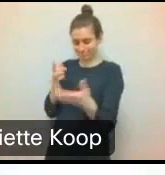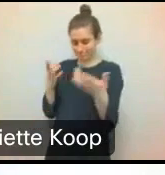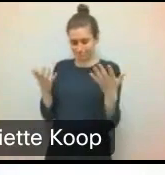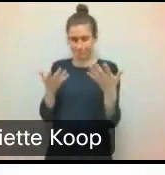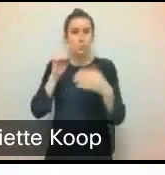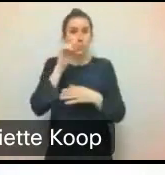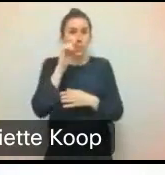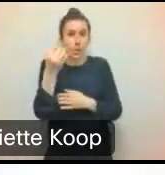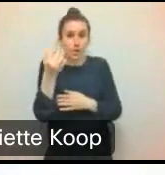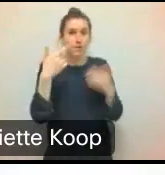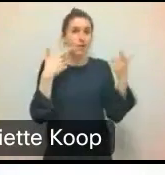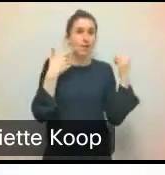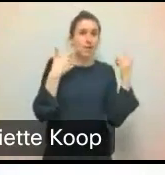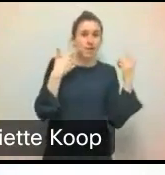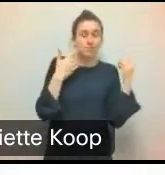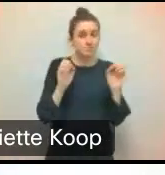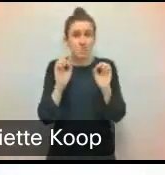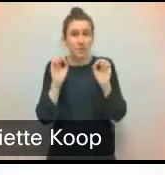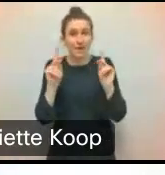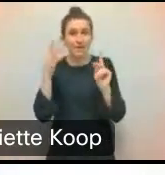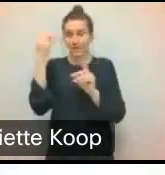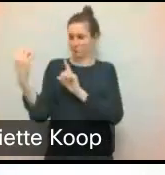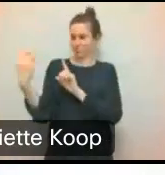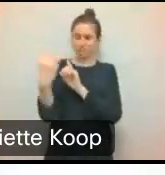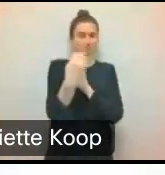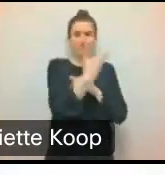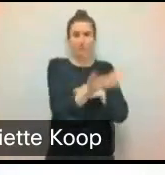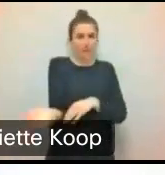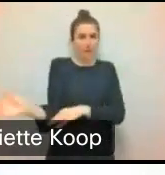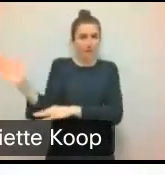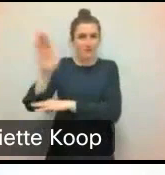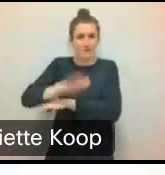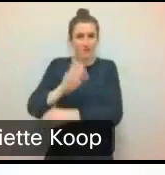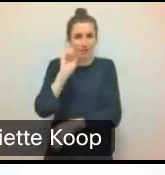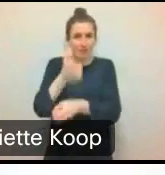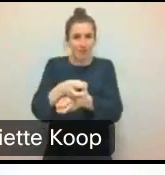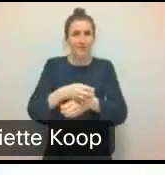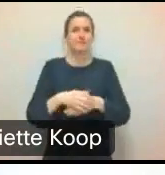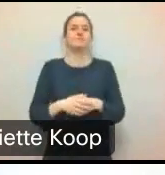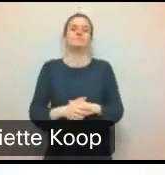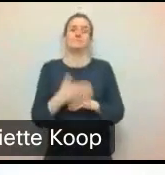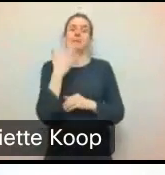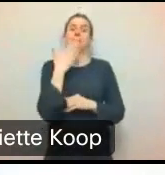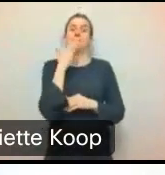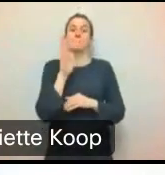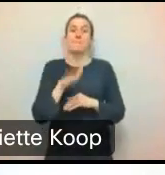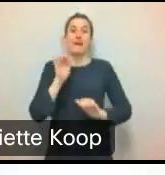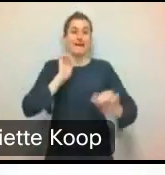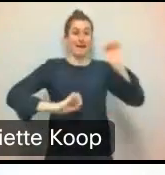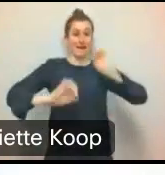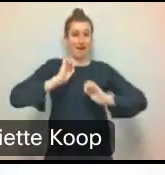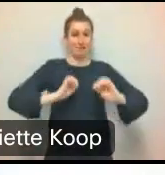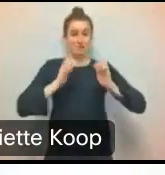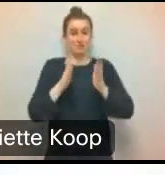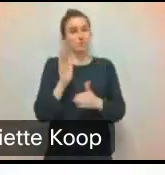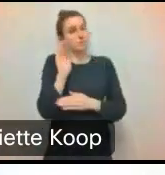there's so much coming at us. And also bad actors who look good. That is the new challenge